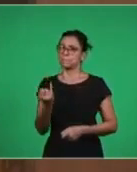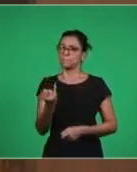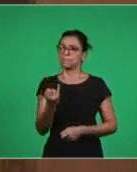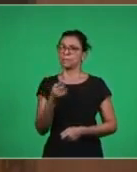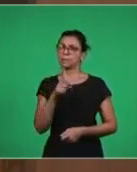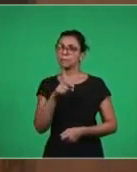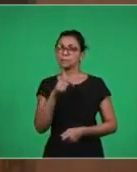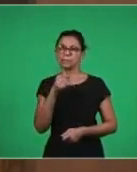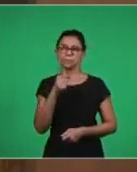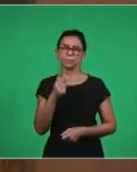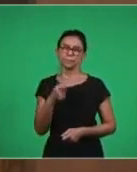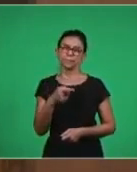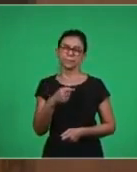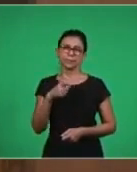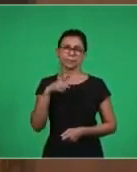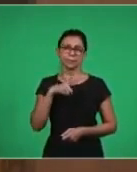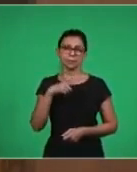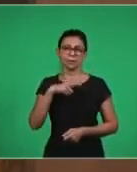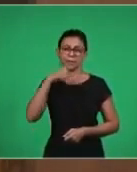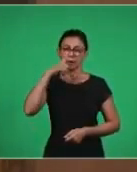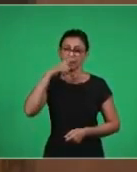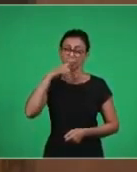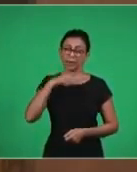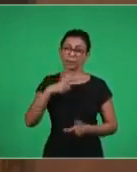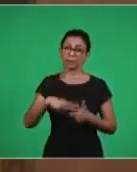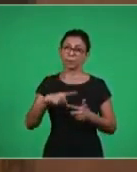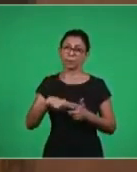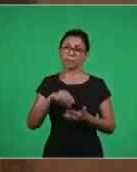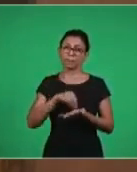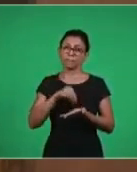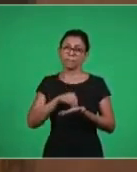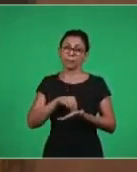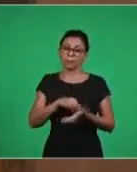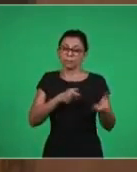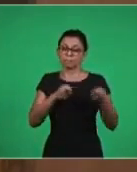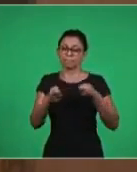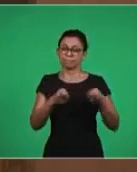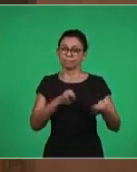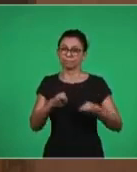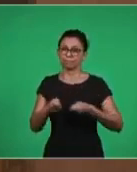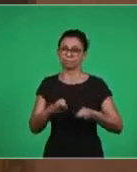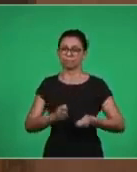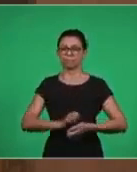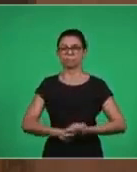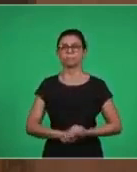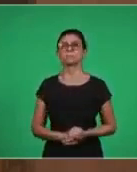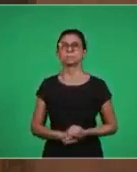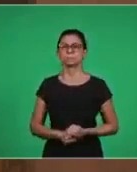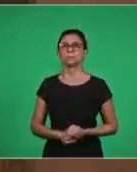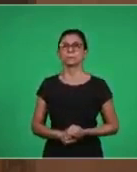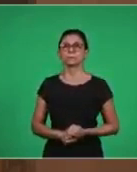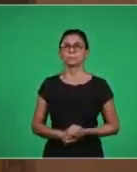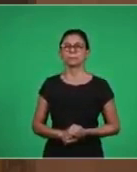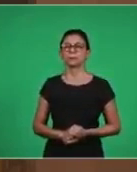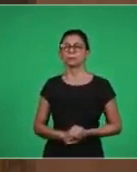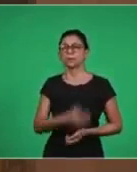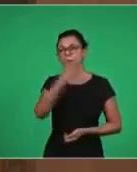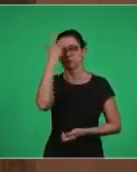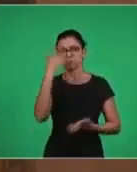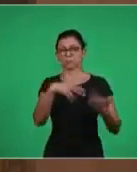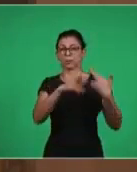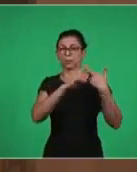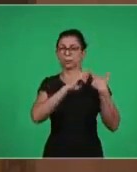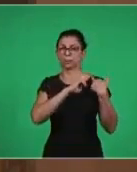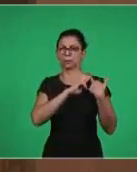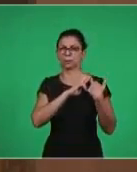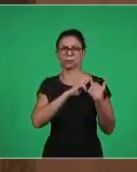If you see the failure is because it is in the government. The church, the people, is not making mistakes. The one who is failing is the